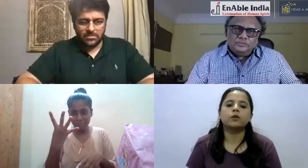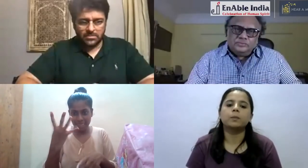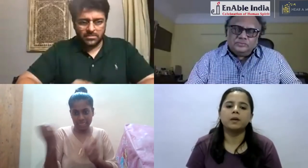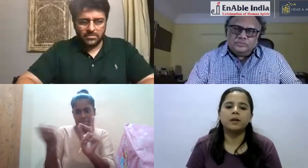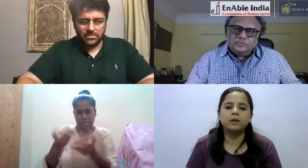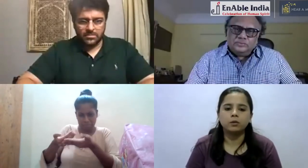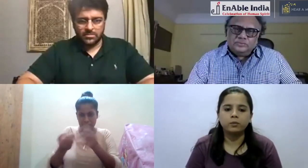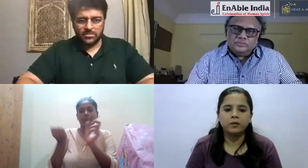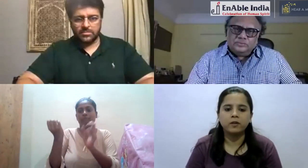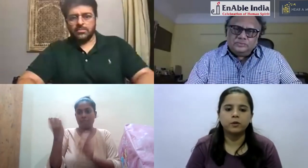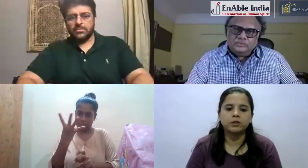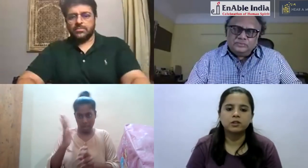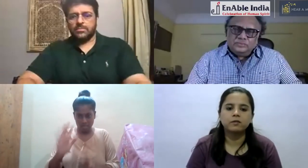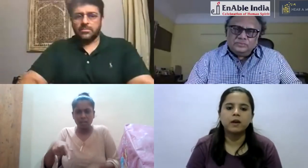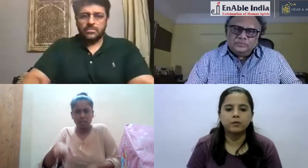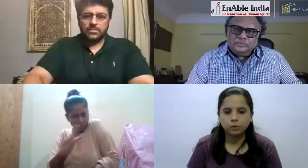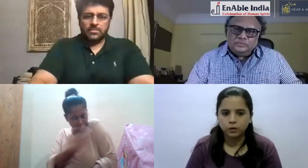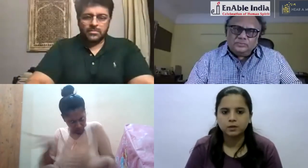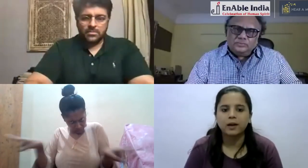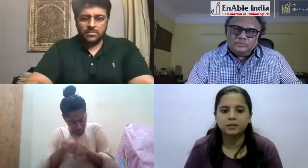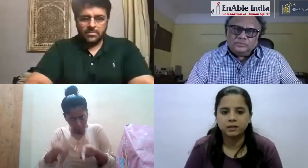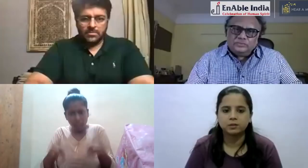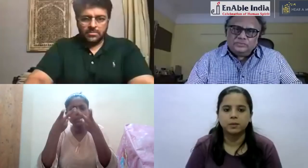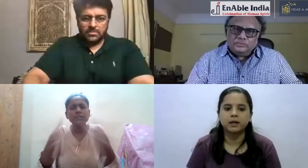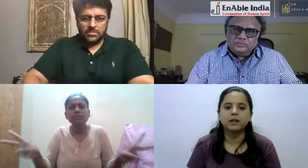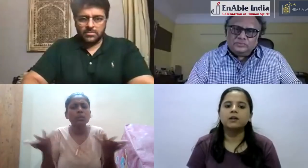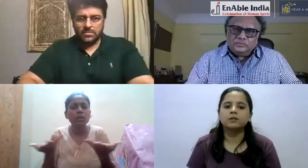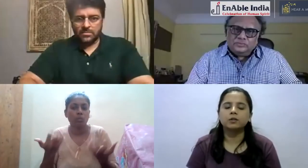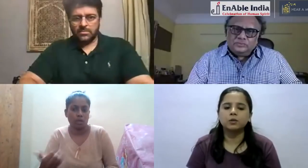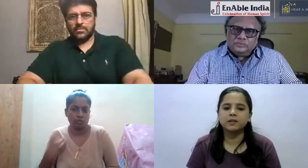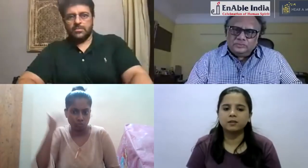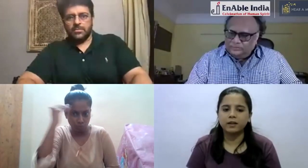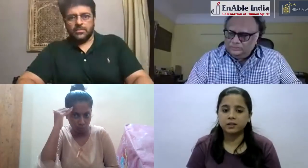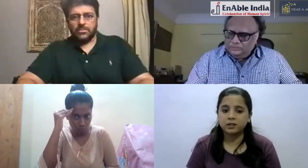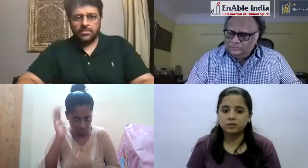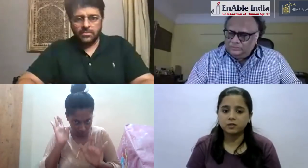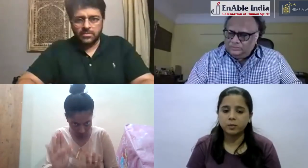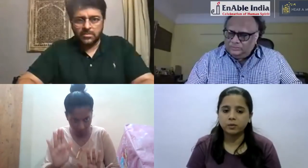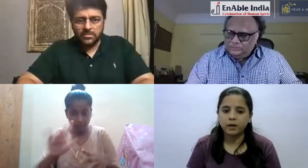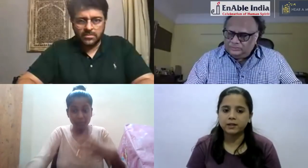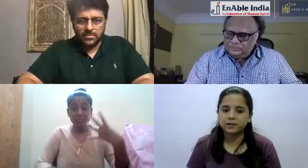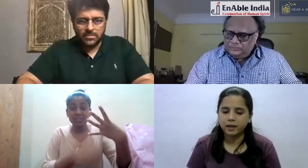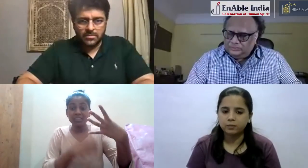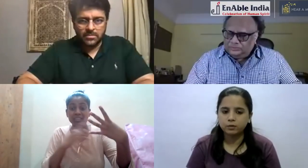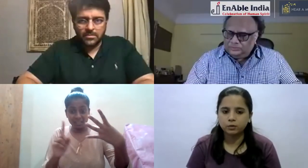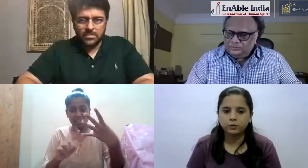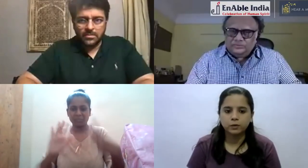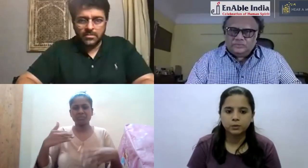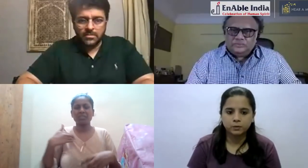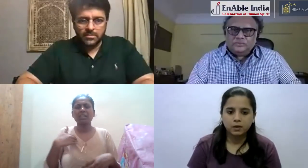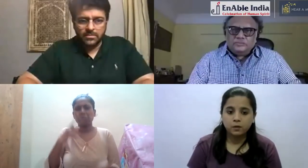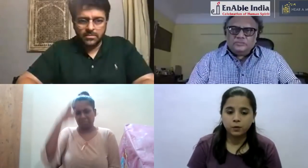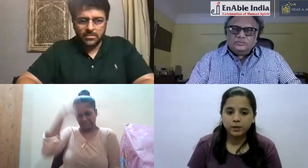Okay, so for the baby, for the children, we have to go for the vaccination part. So is the vaccination will be provided same to